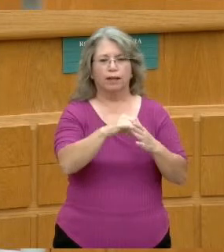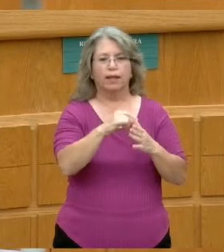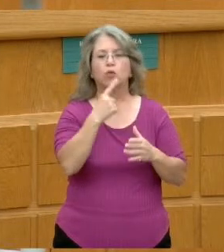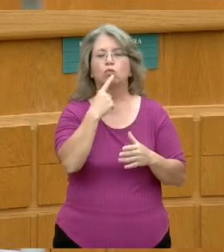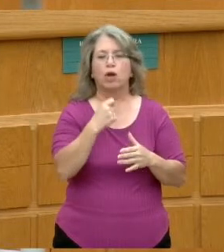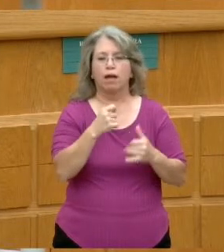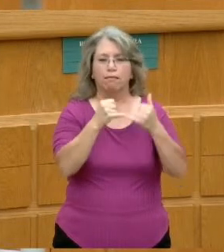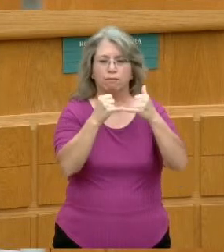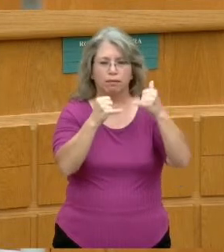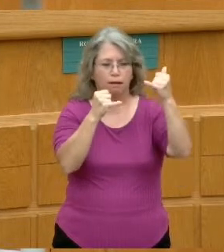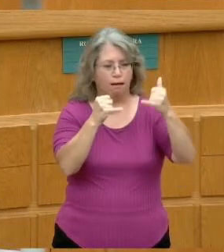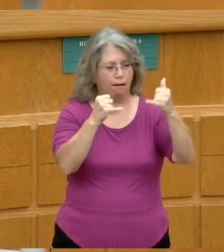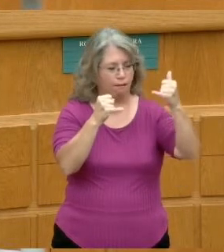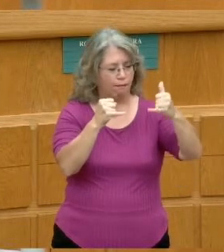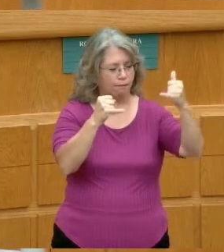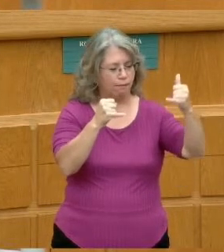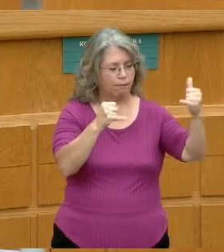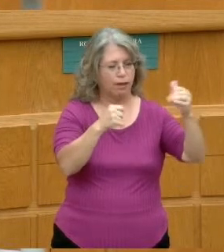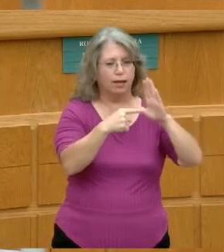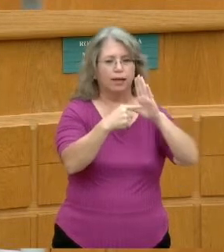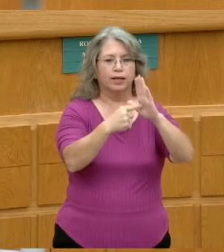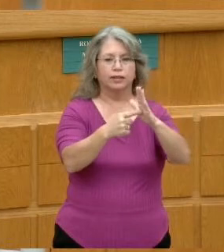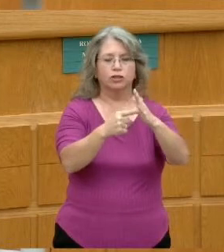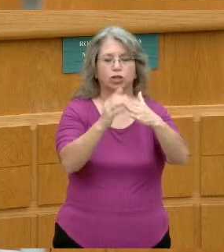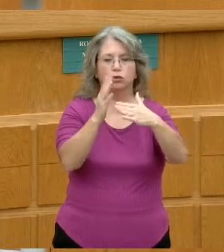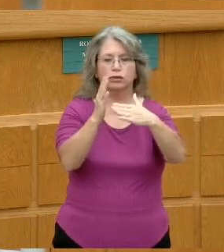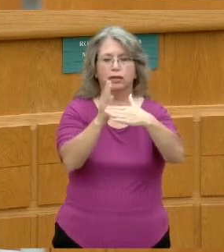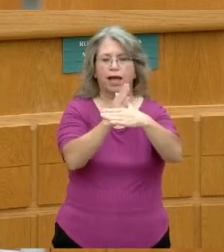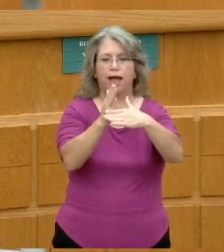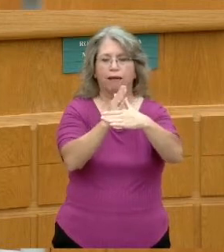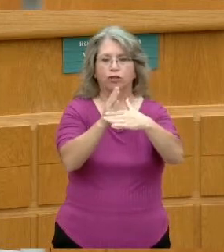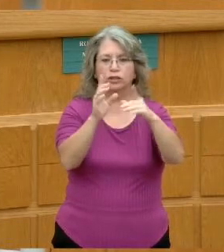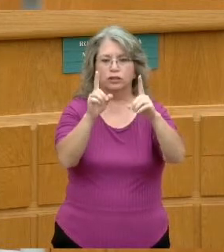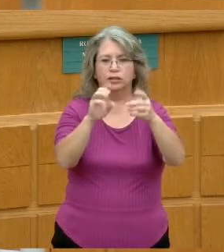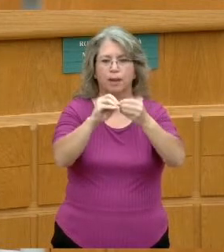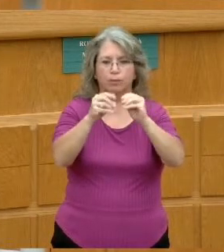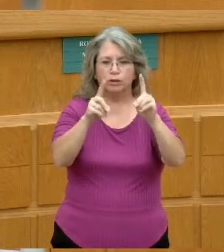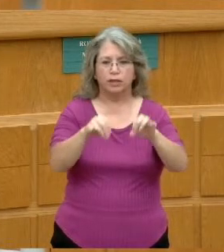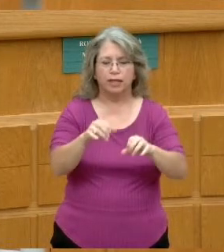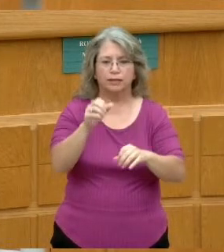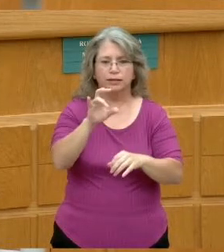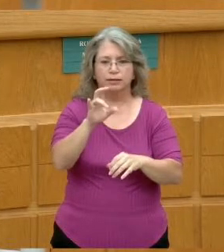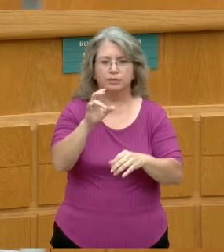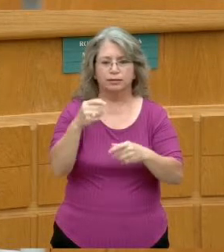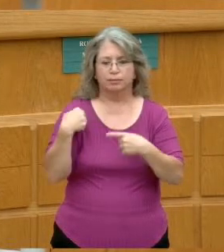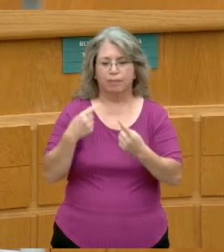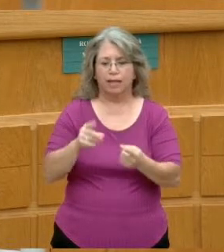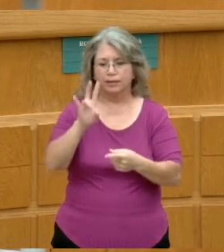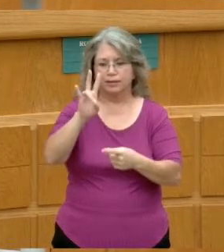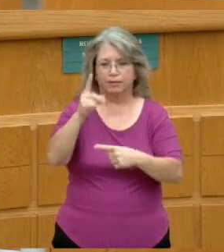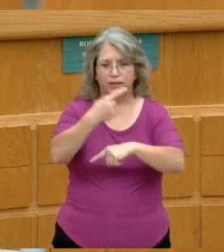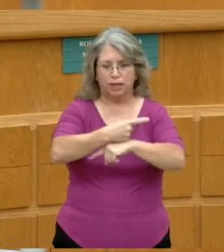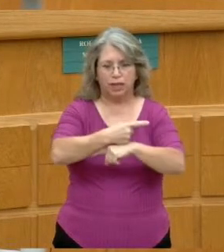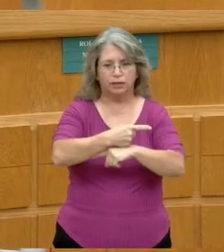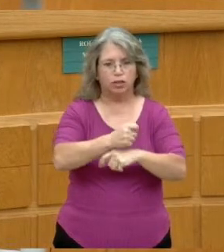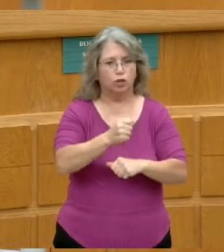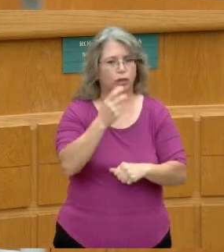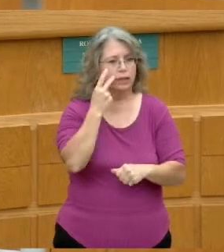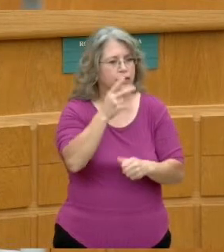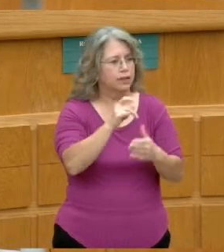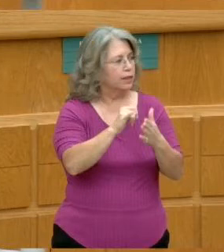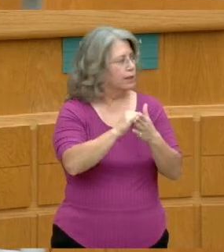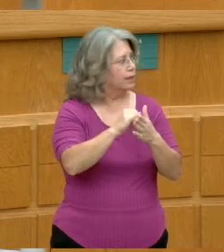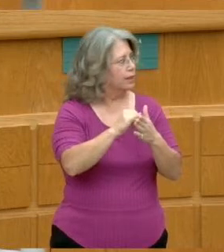it shows a 7-day average of testing. And you can see that even since yesterday, that line continues to go up. And in part, that's from